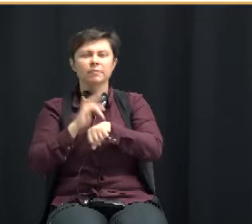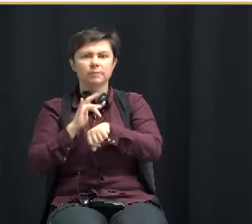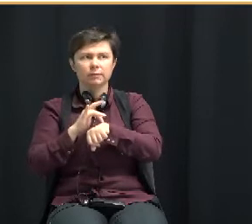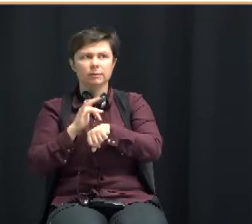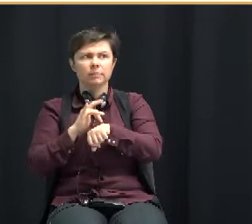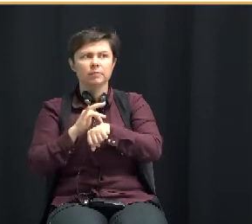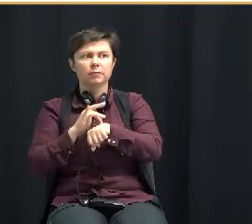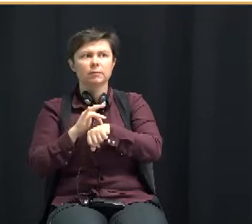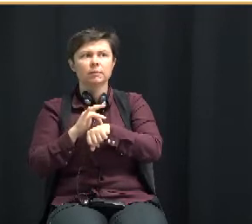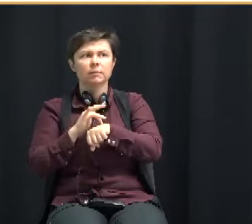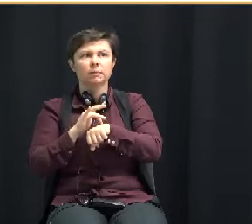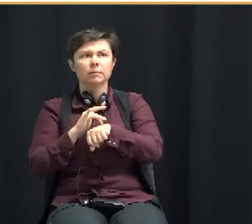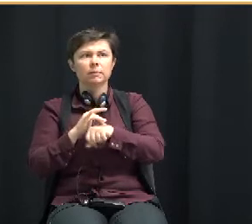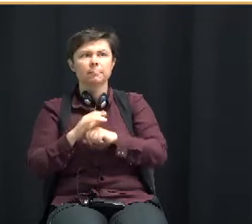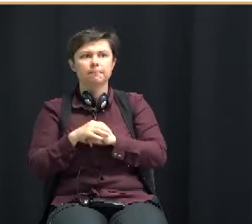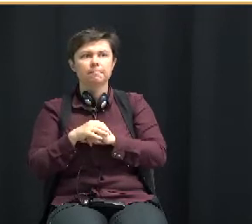Therefore,